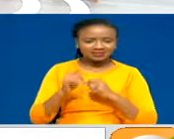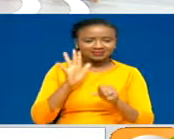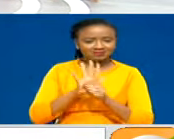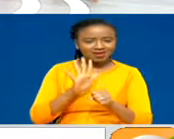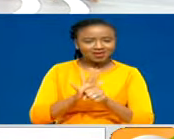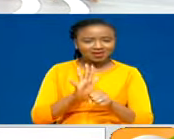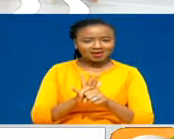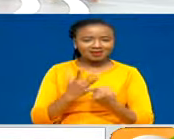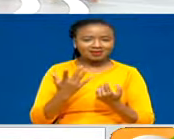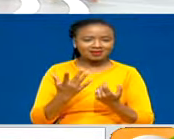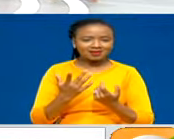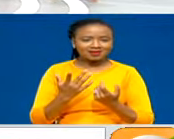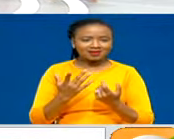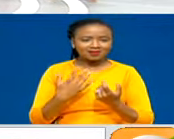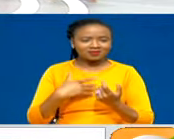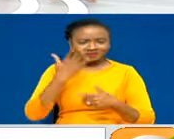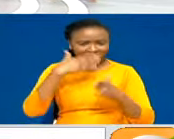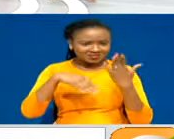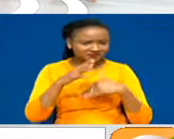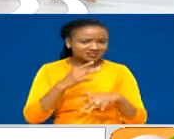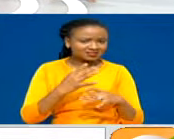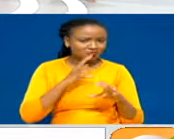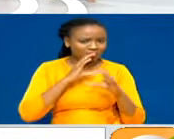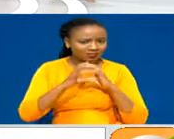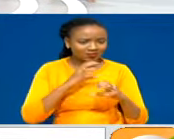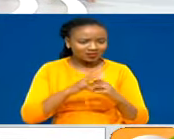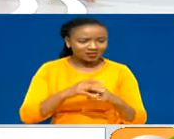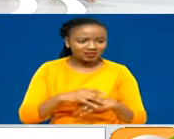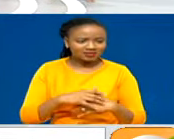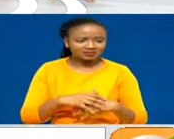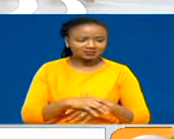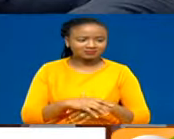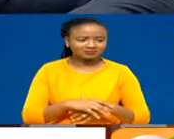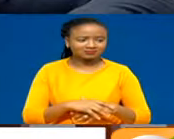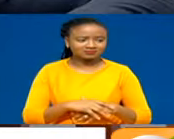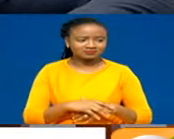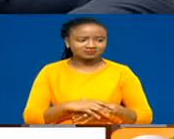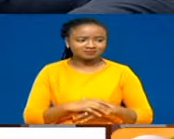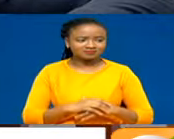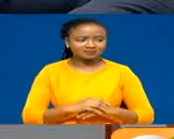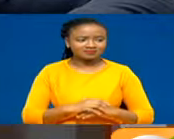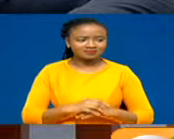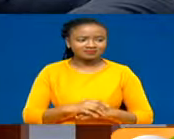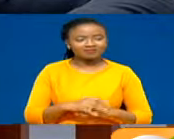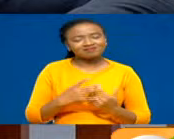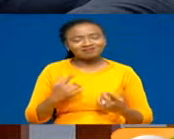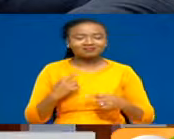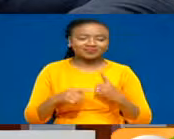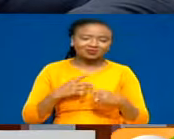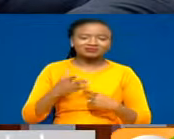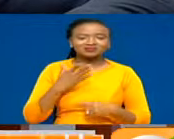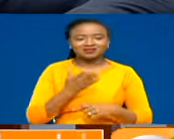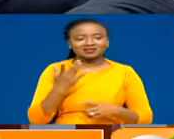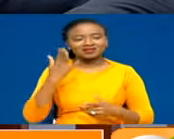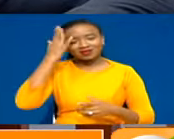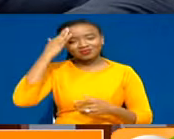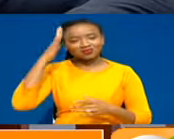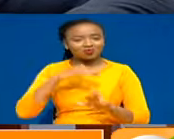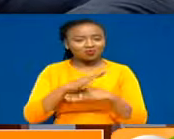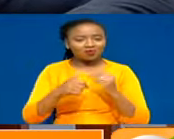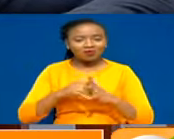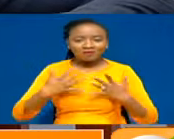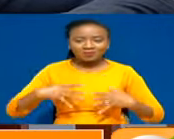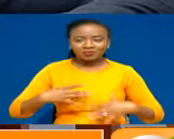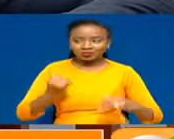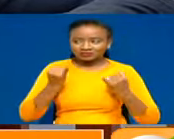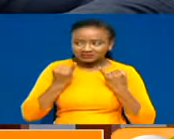Yeah. I mean, we speak online, but since we last spoke face-to-face. Yes, we've been hanging there. You know how it's been. Yeah. Everybody's trying to get